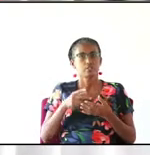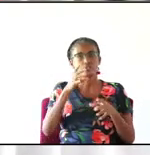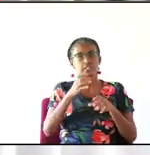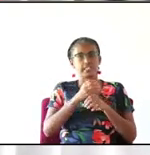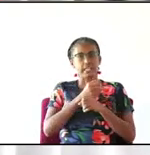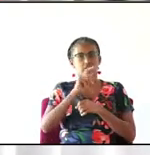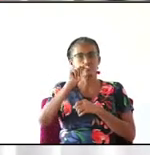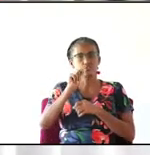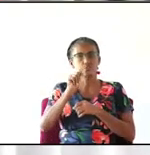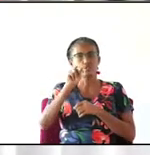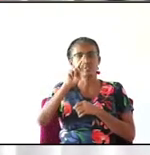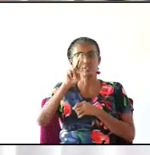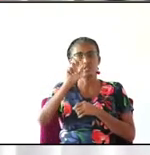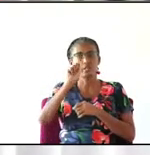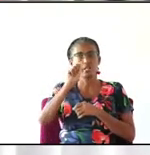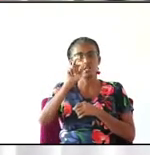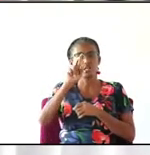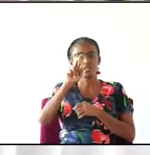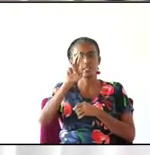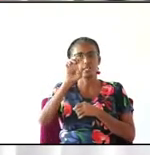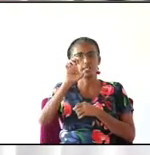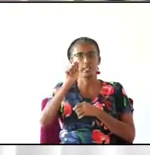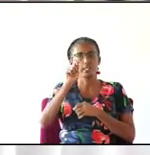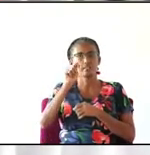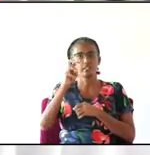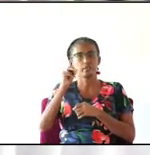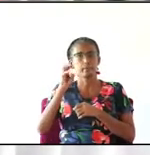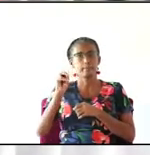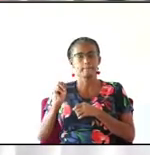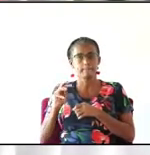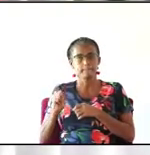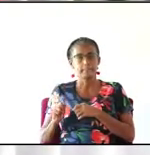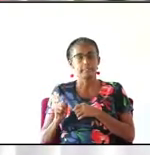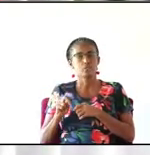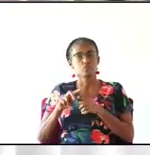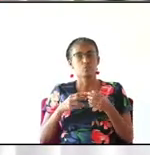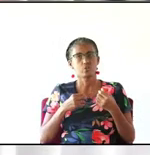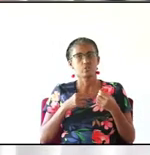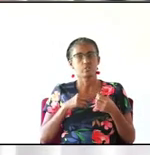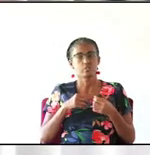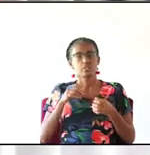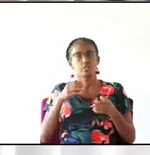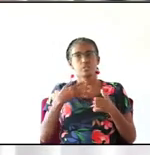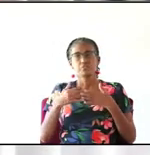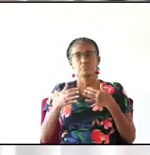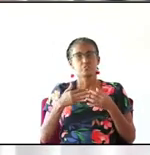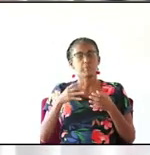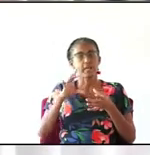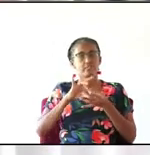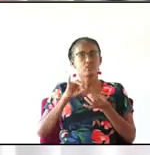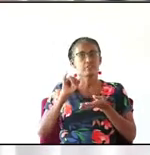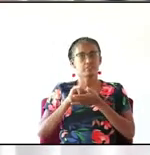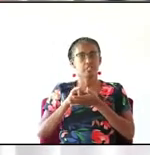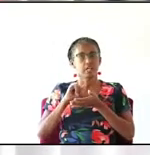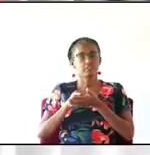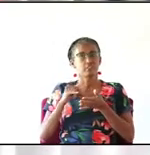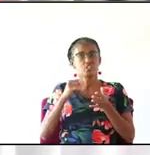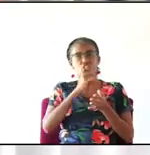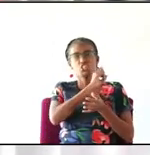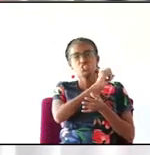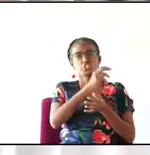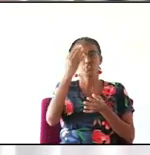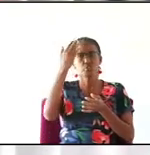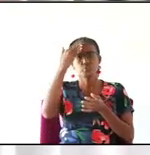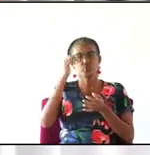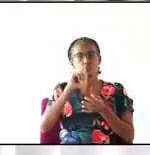needed. But in spite of all of that, I knew that it wasn't based on